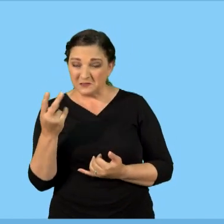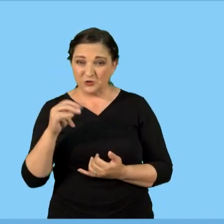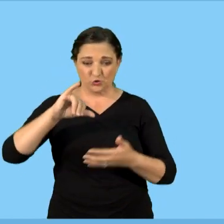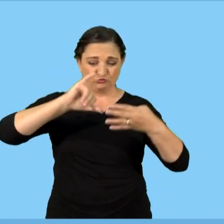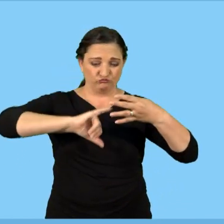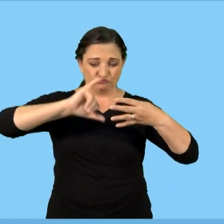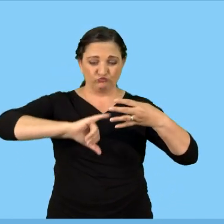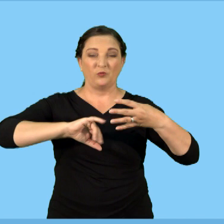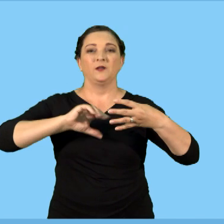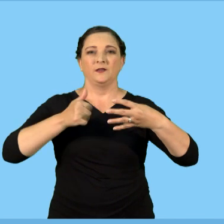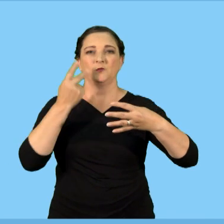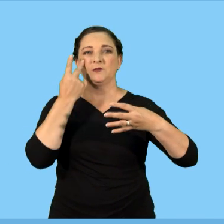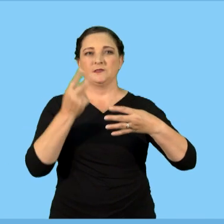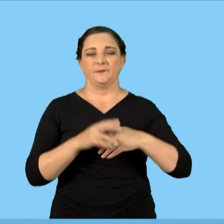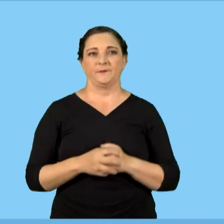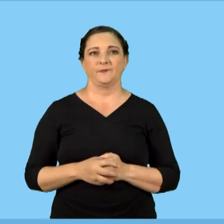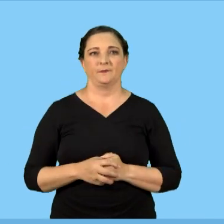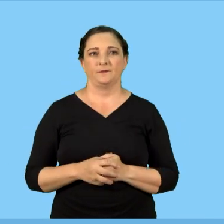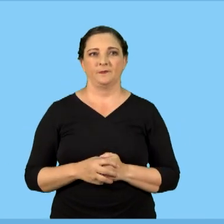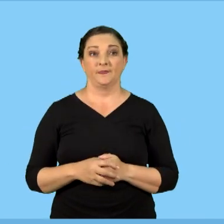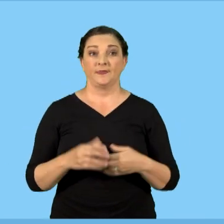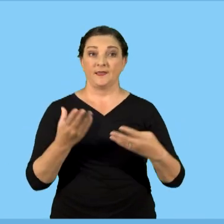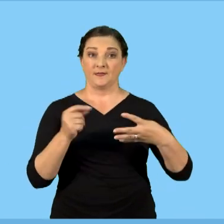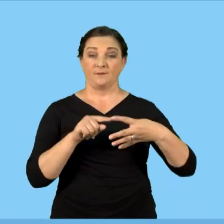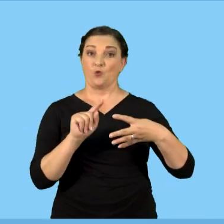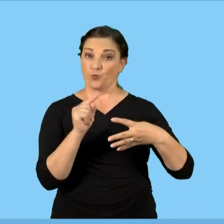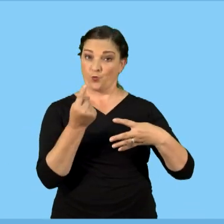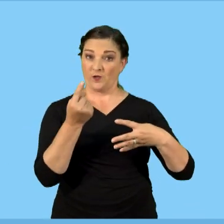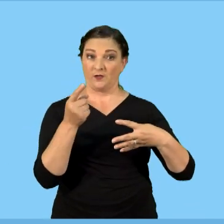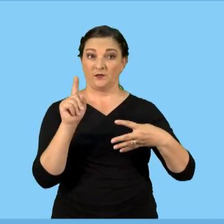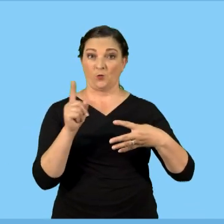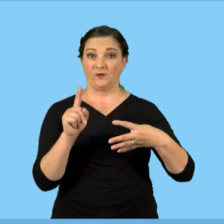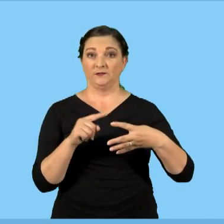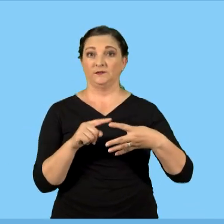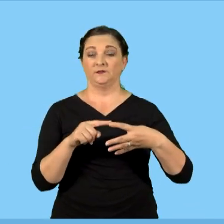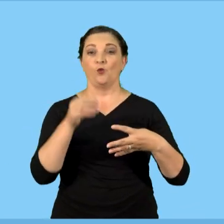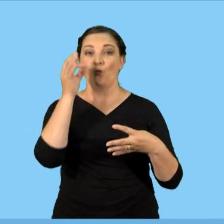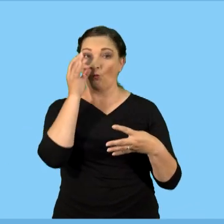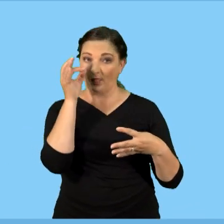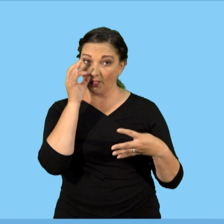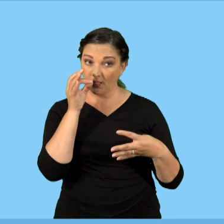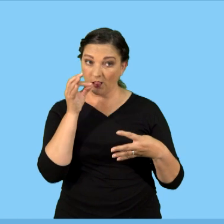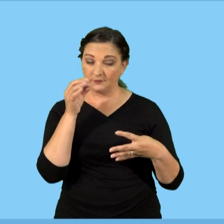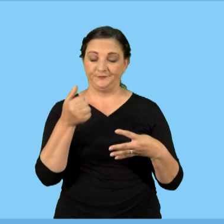where do they fit in the examples that are given to us here. We have number one, oiling.